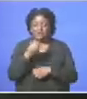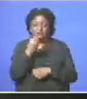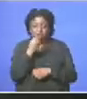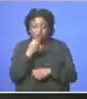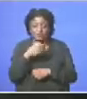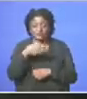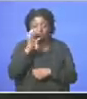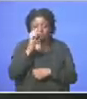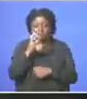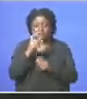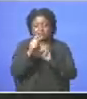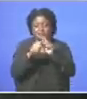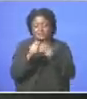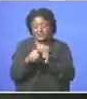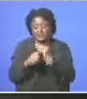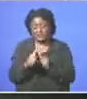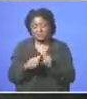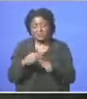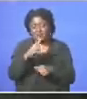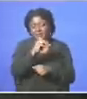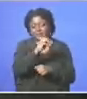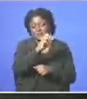of the maypole